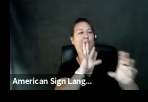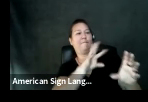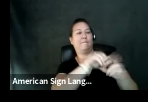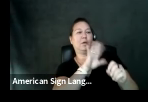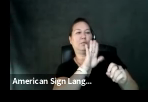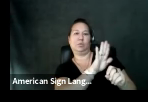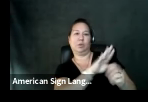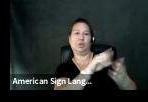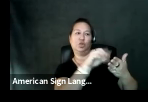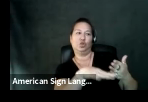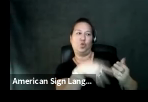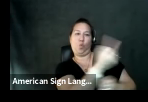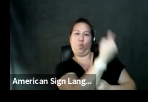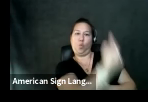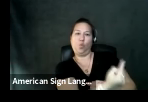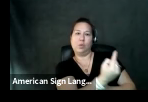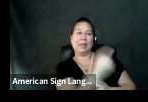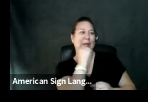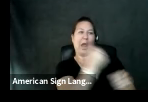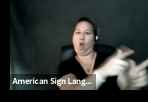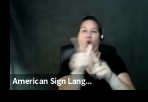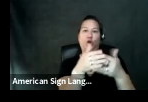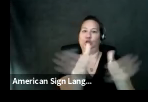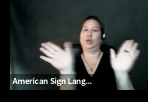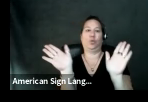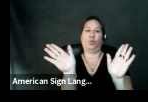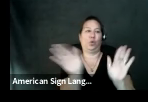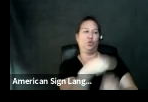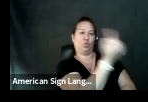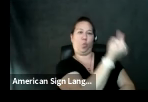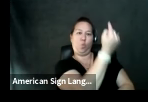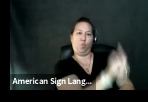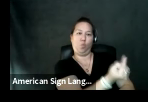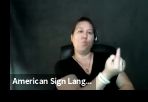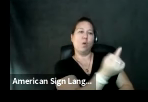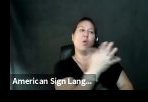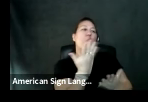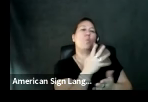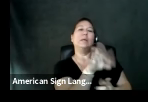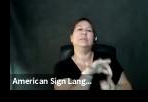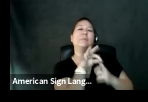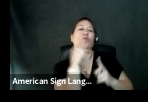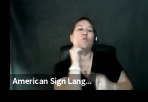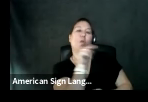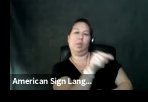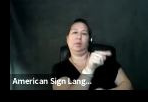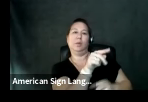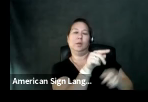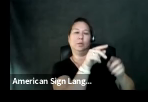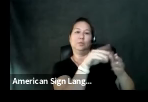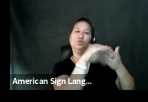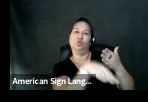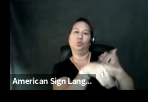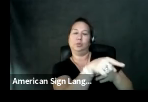least restrictive environment. And we are considering all variables in order to make it, make that continuum of